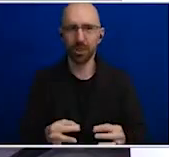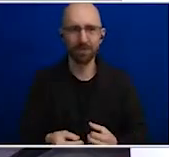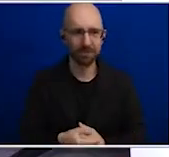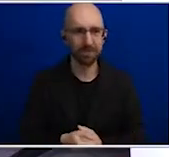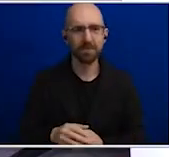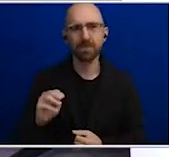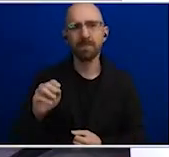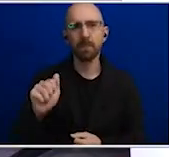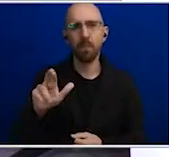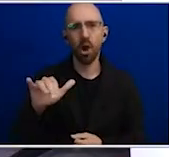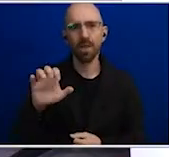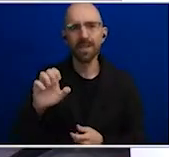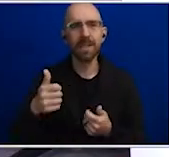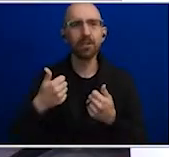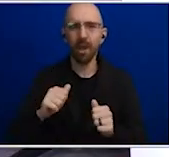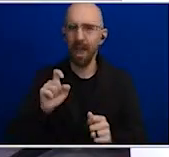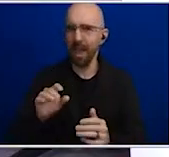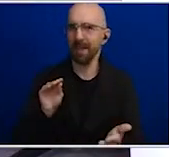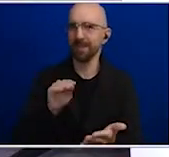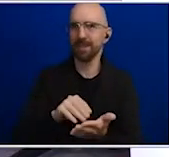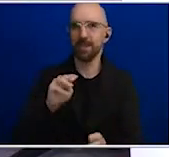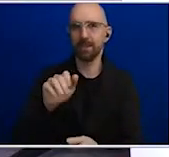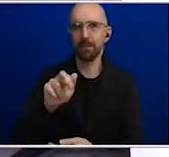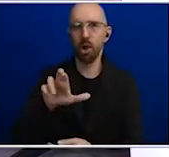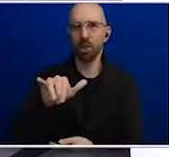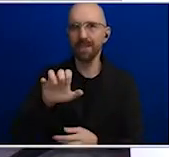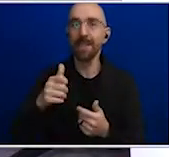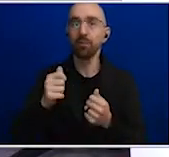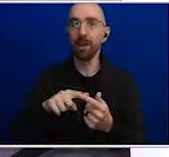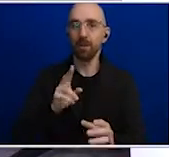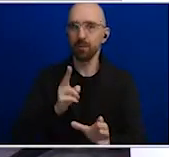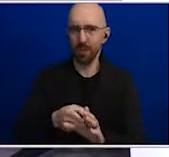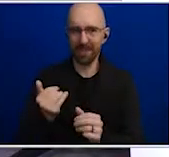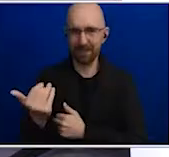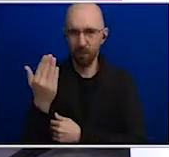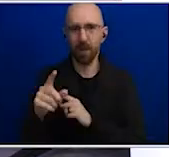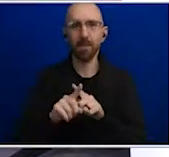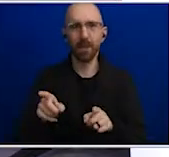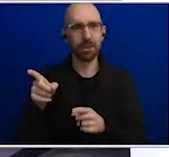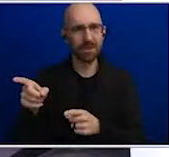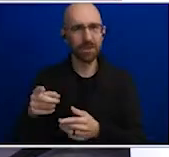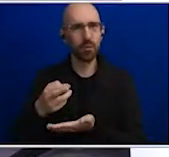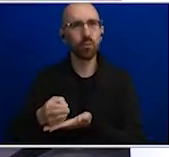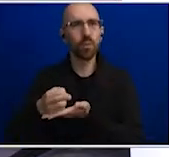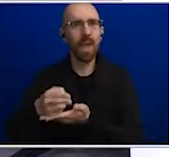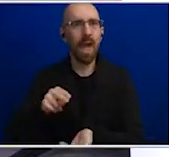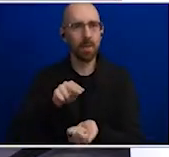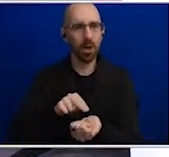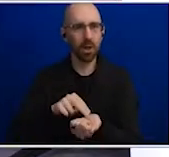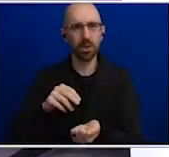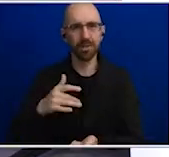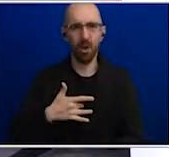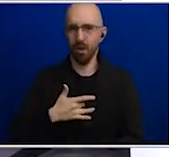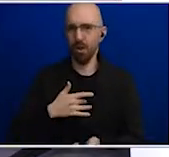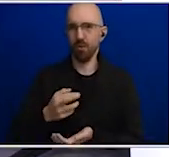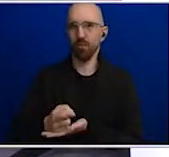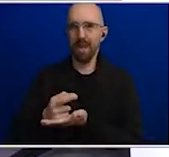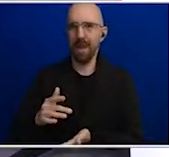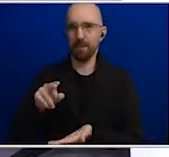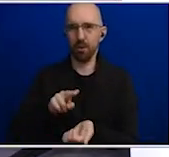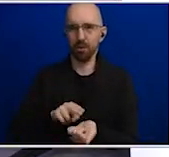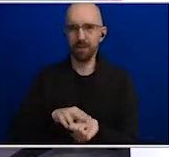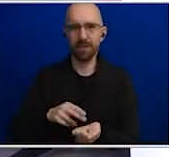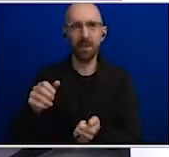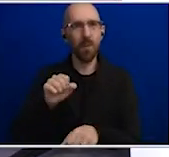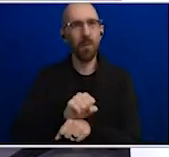I got to get this in. Marcy was going to join us this morning, but she's a rehab nurse, a cardio rehab nurse, and work gets in the ways of our